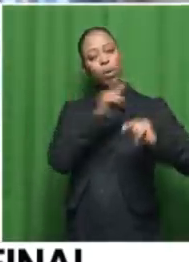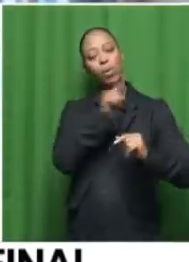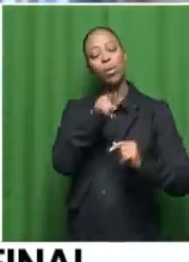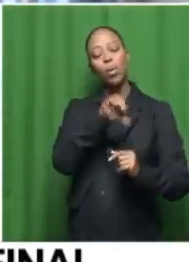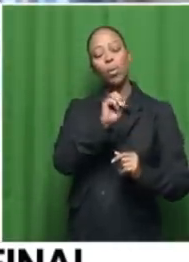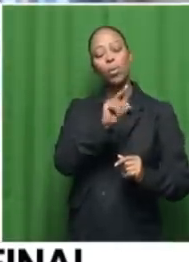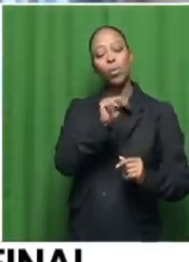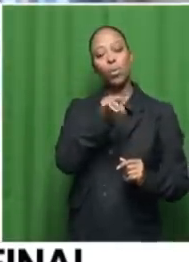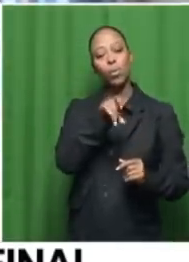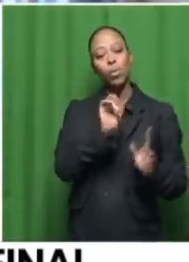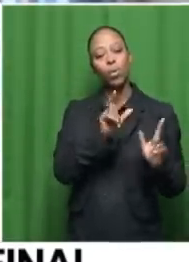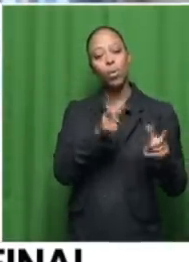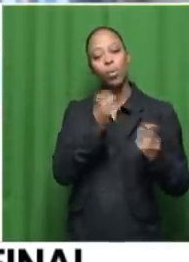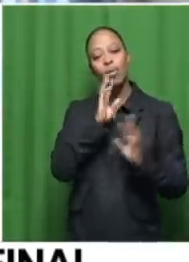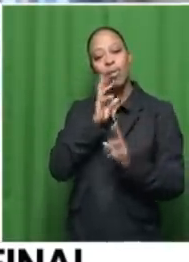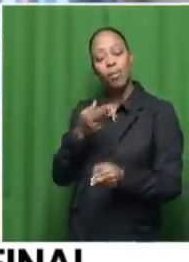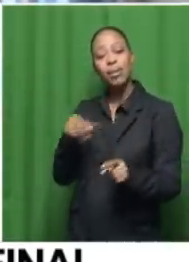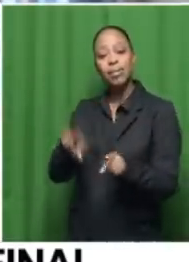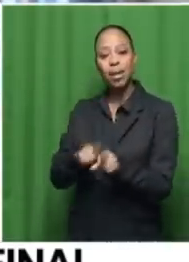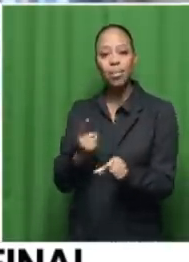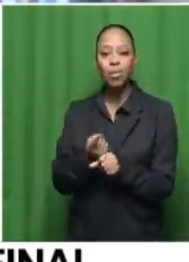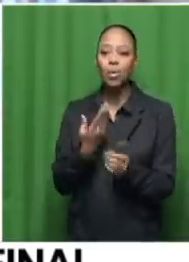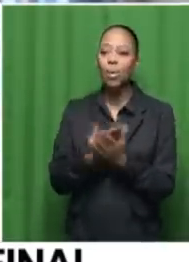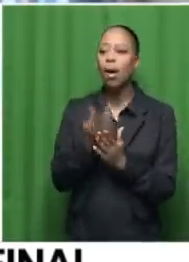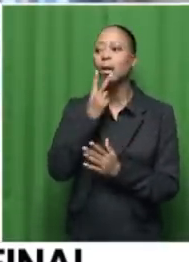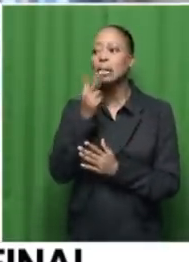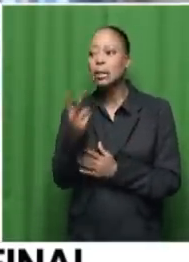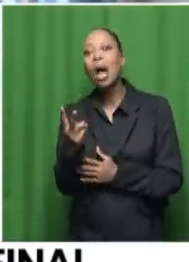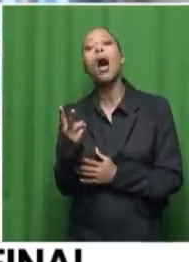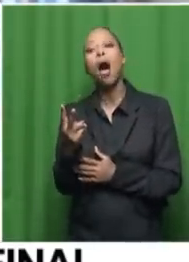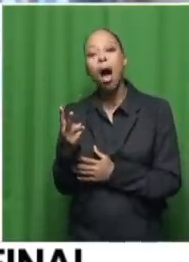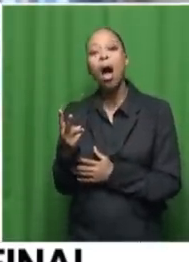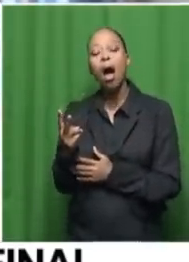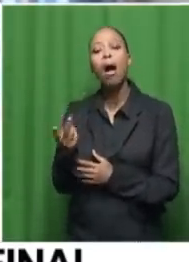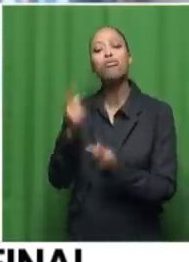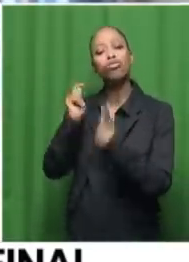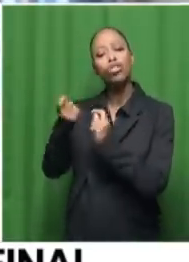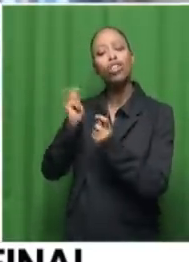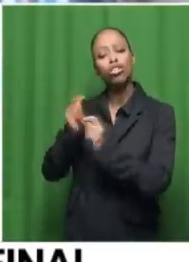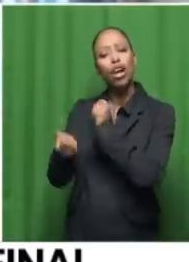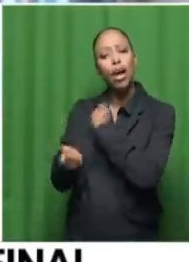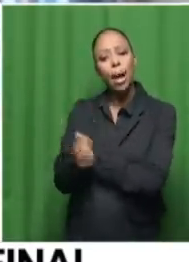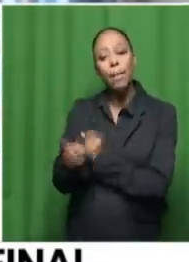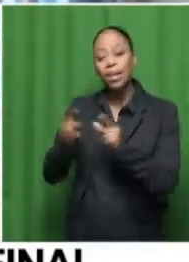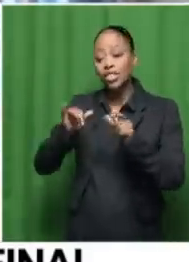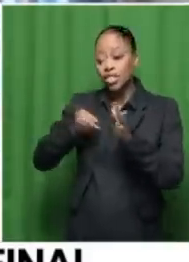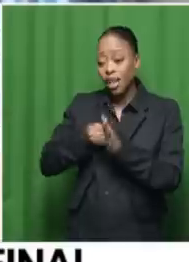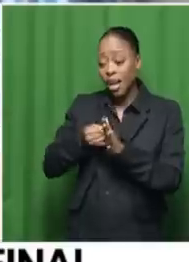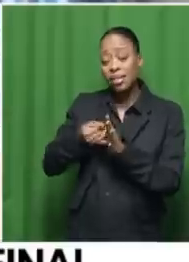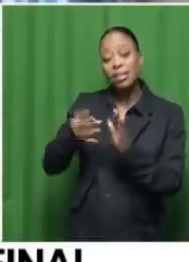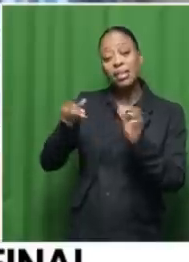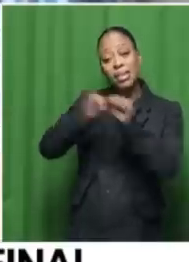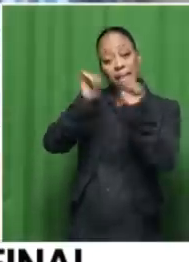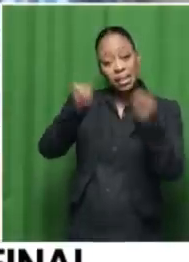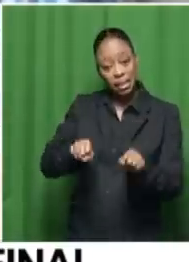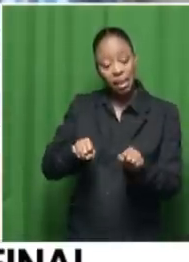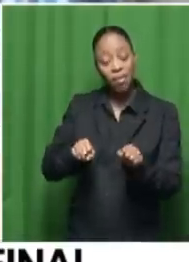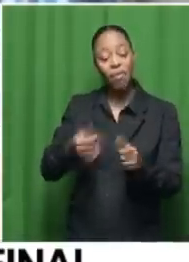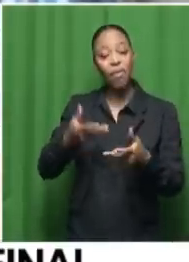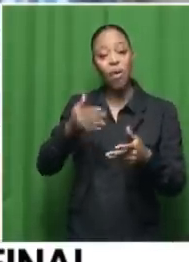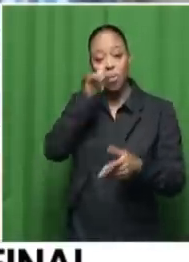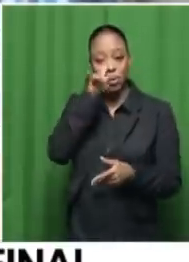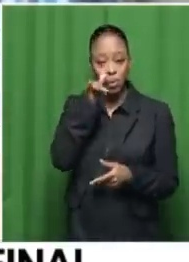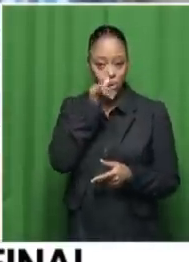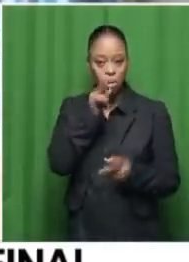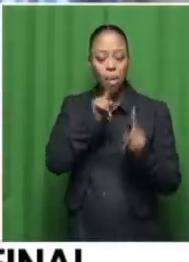Commission report, and we will see the necessary reforms, not only of the Criminal Justice Administration